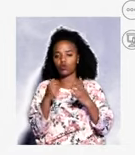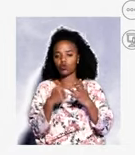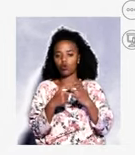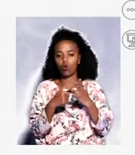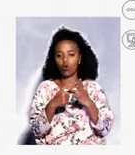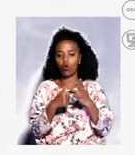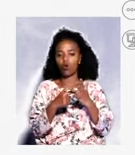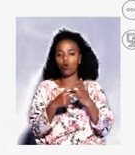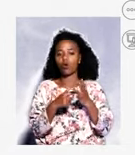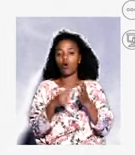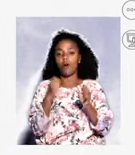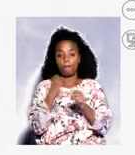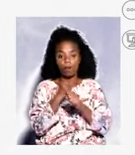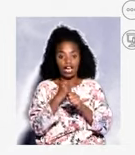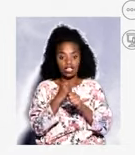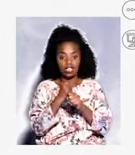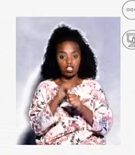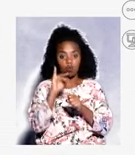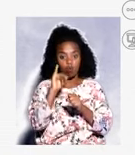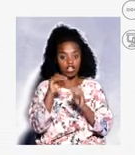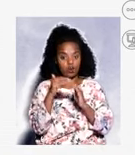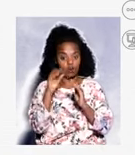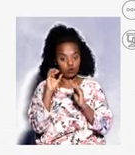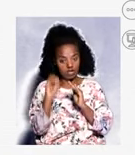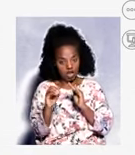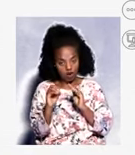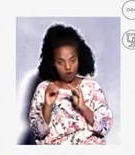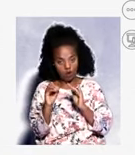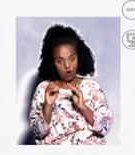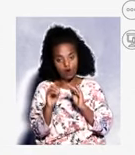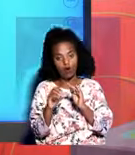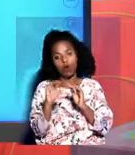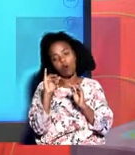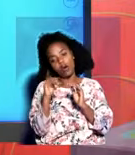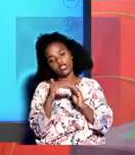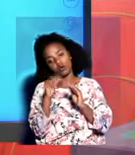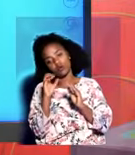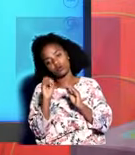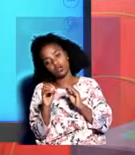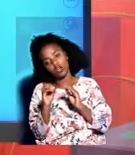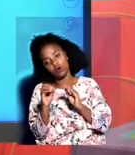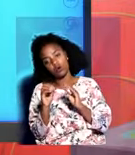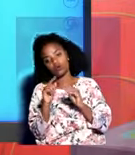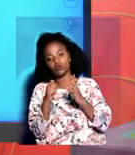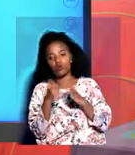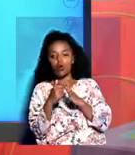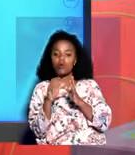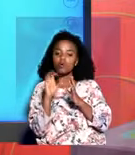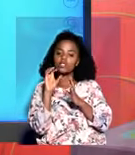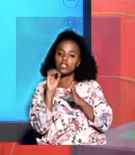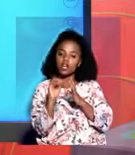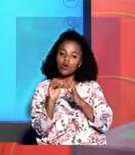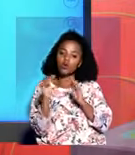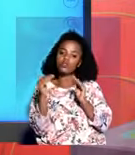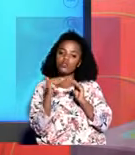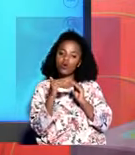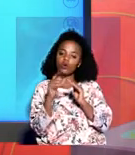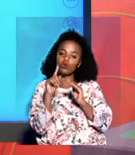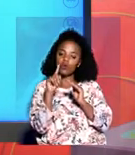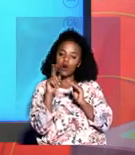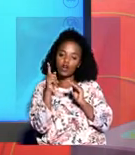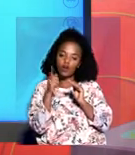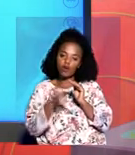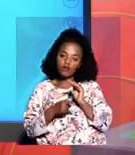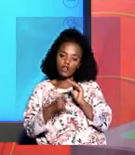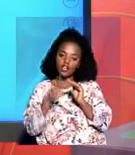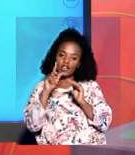find x-intercept, make the value of y, this f of x means y, make this 0. 0 is equal to 1 over